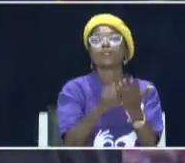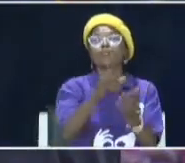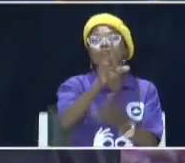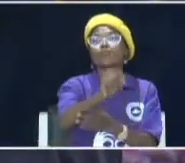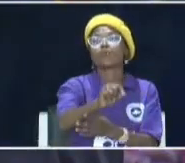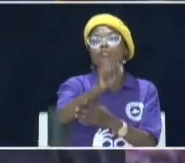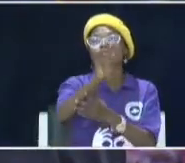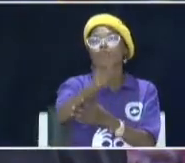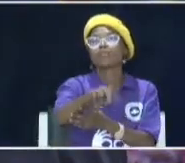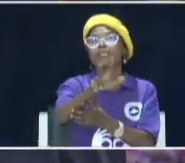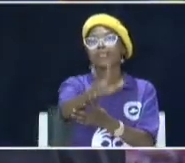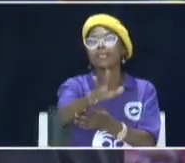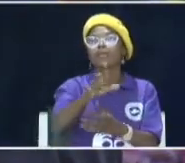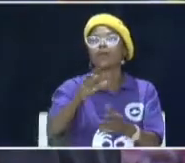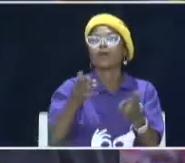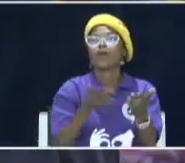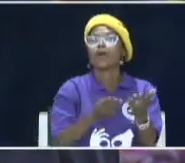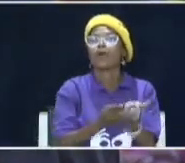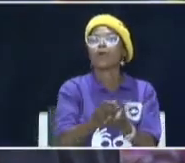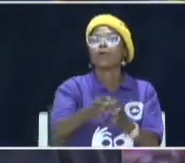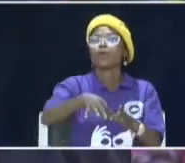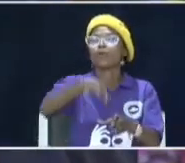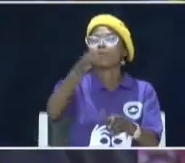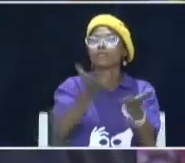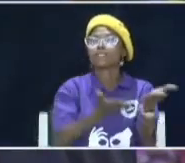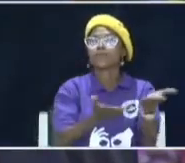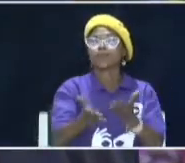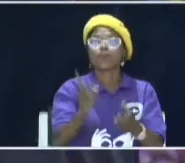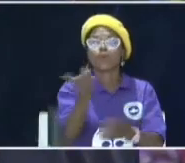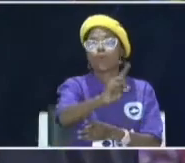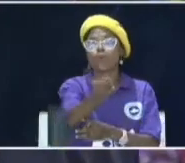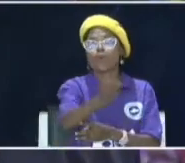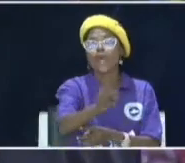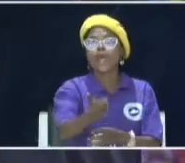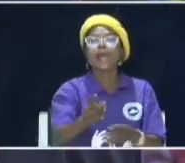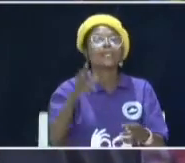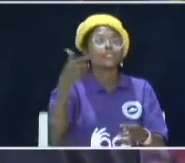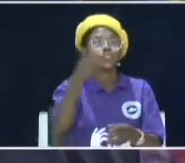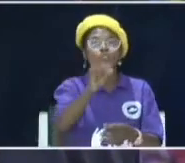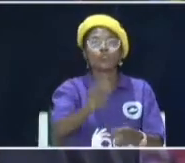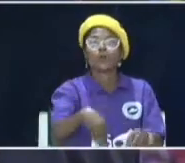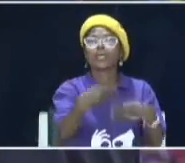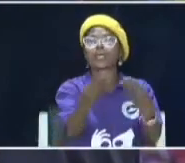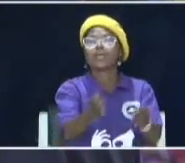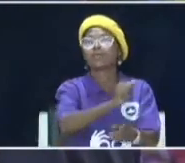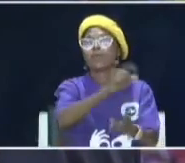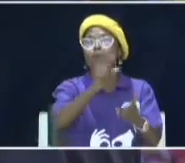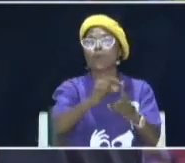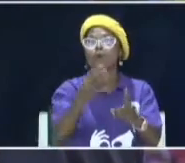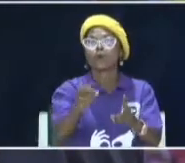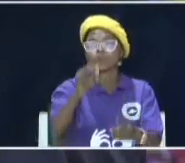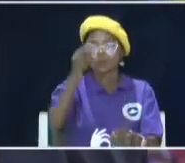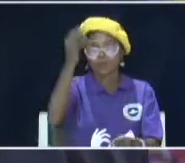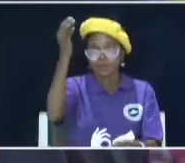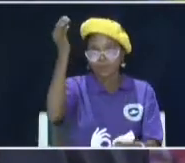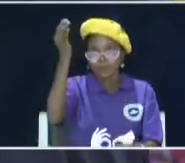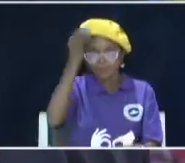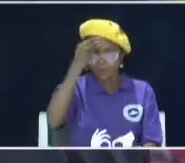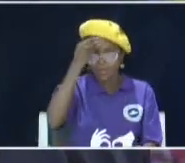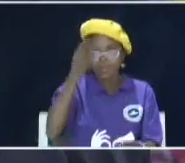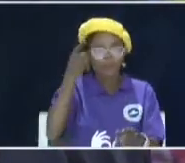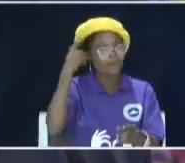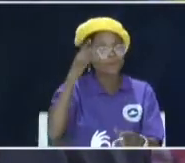2023 Holy Ghost service, where Daddy Gio gave a word of knowledge that someone asking God for